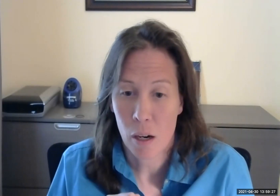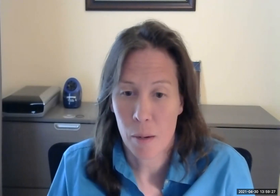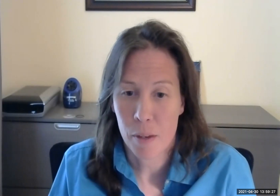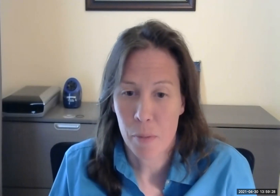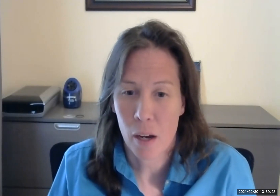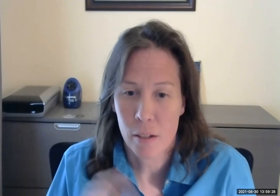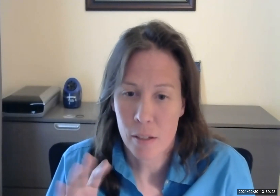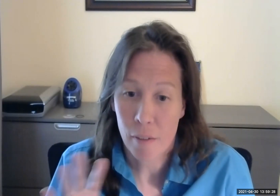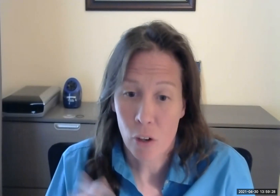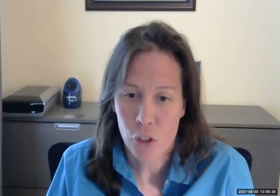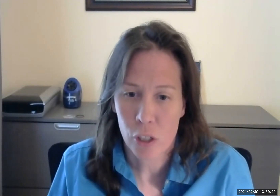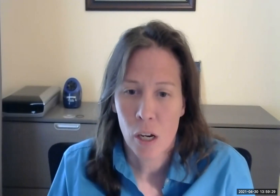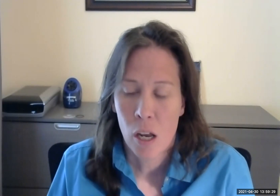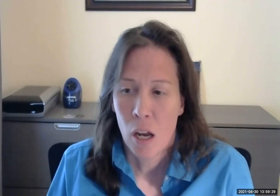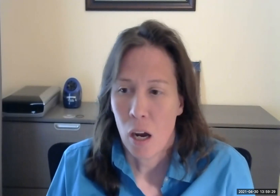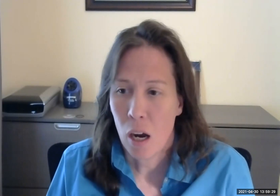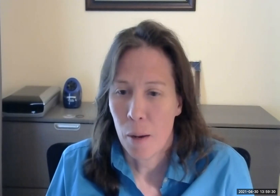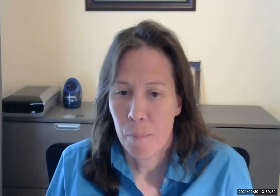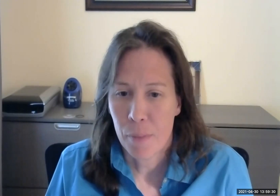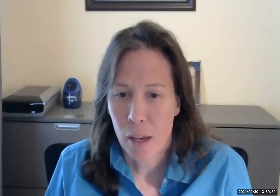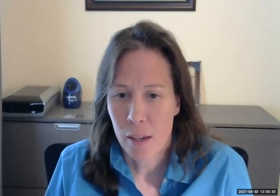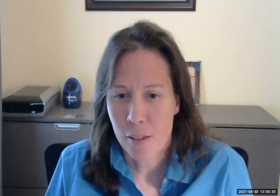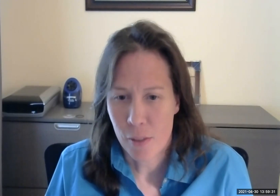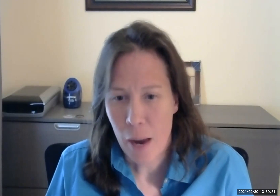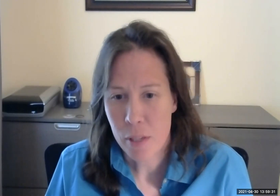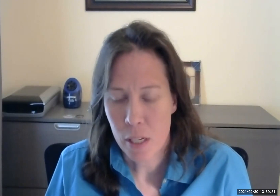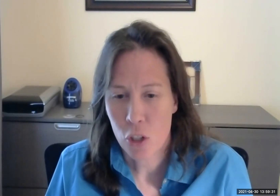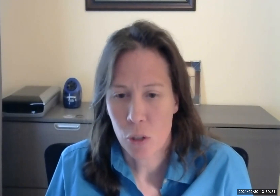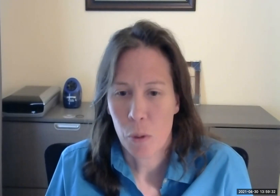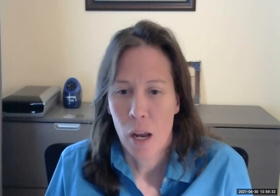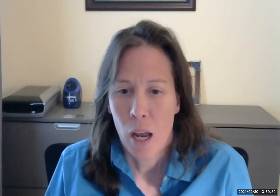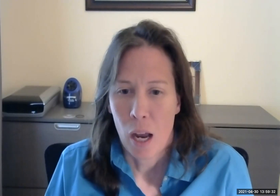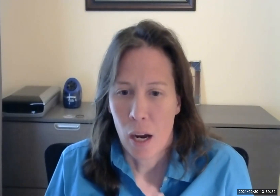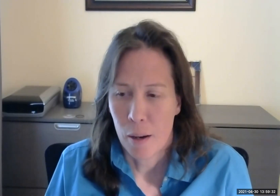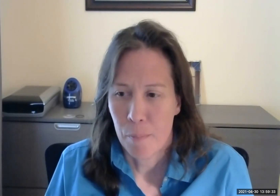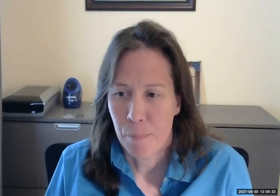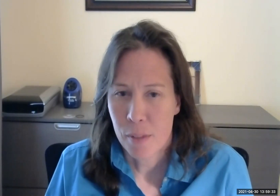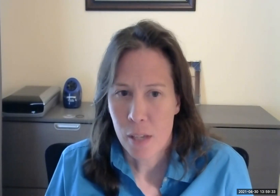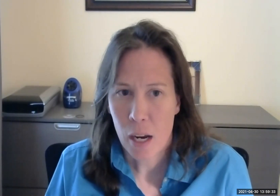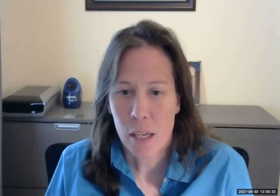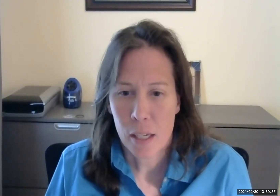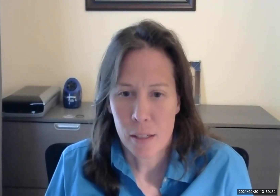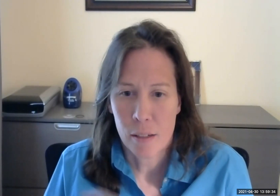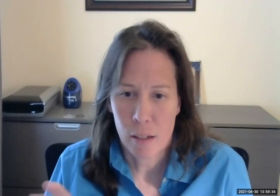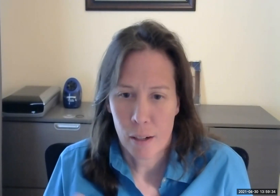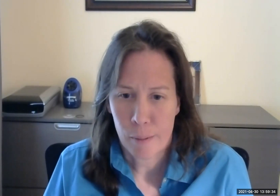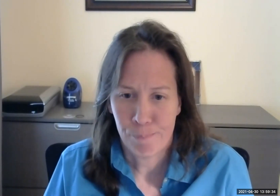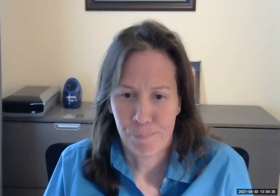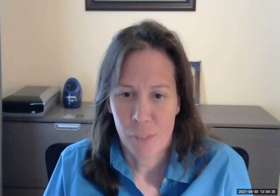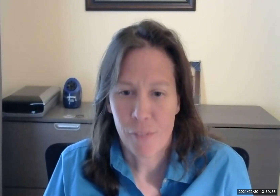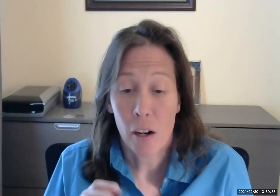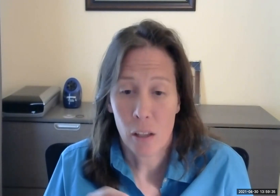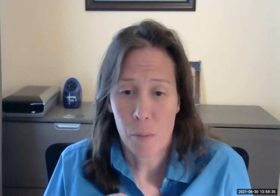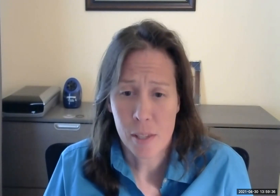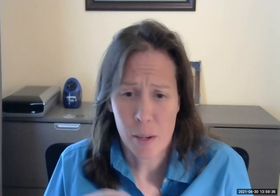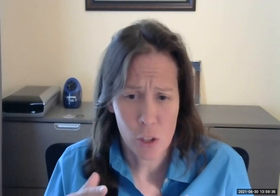issue beyond deaf culture, and so that was an issue. Tying in